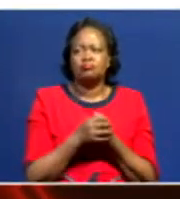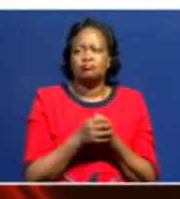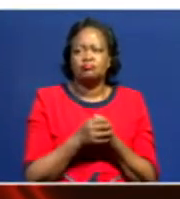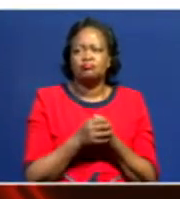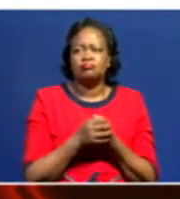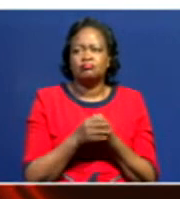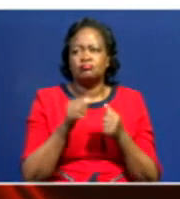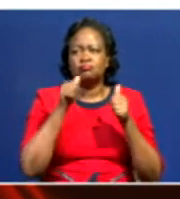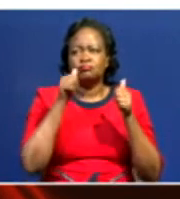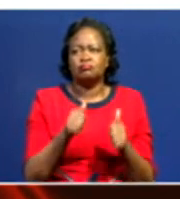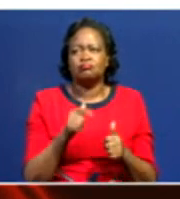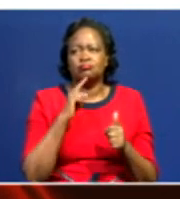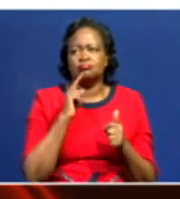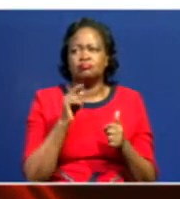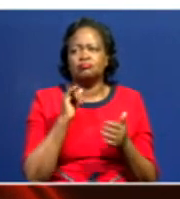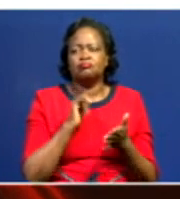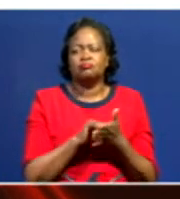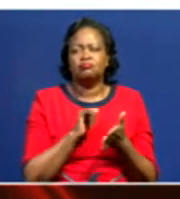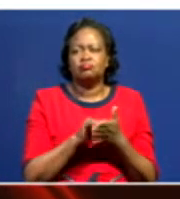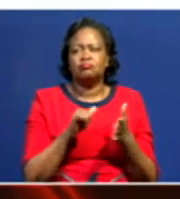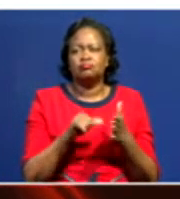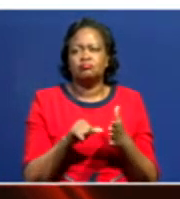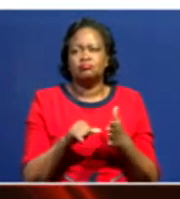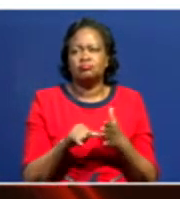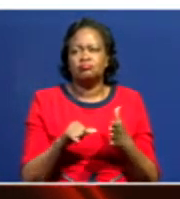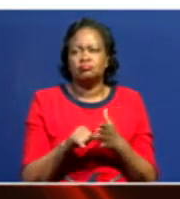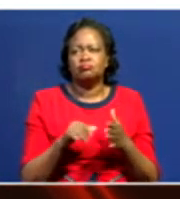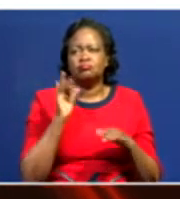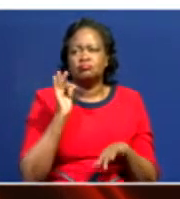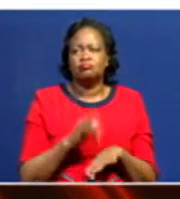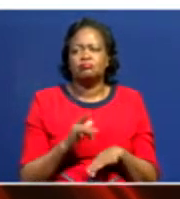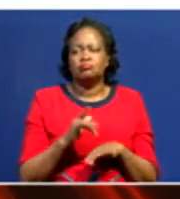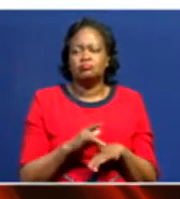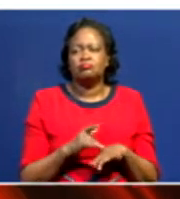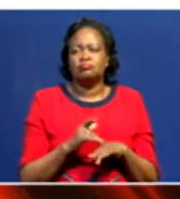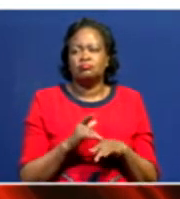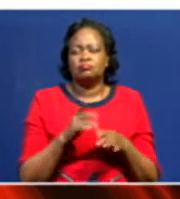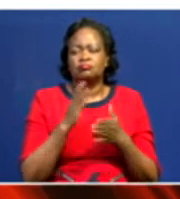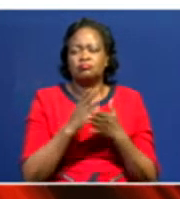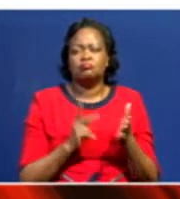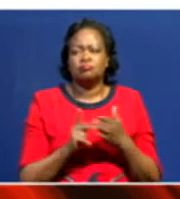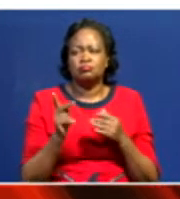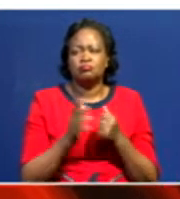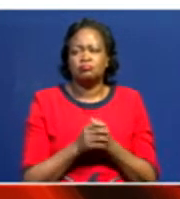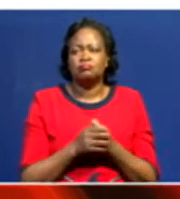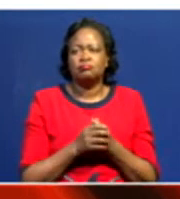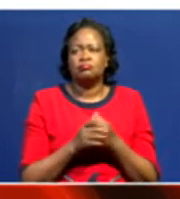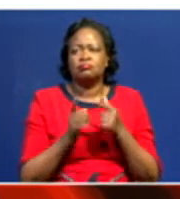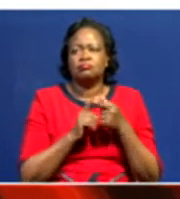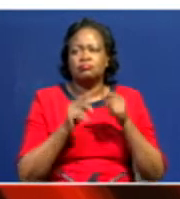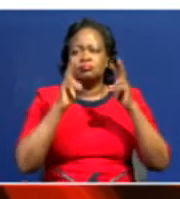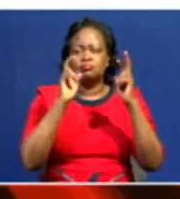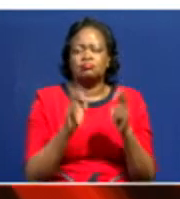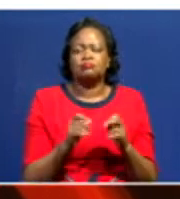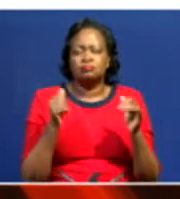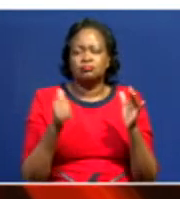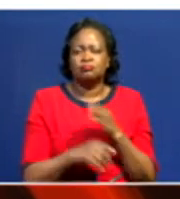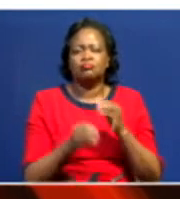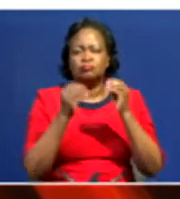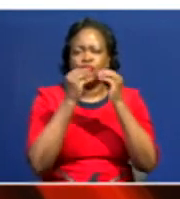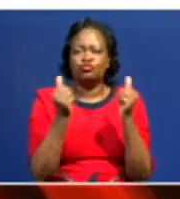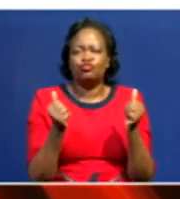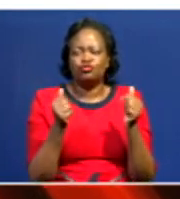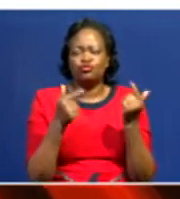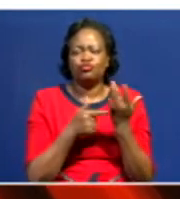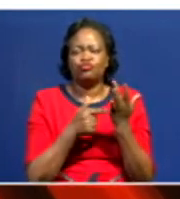were experiencing a recurring service intermittency affecting some paybill payments, adding that the issue was under resolution by